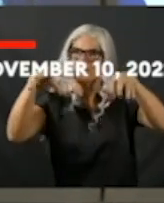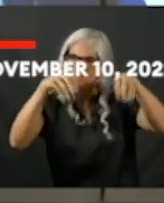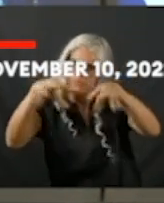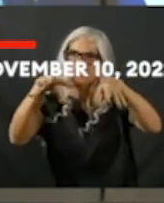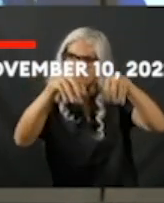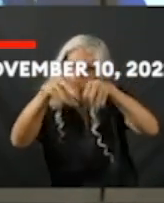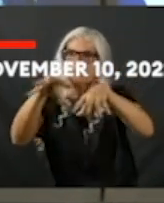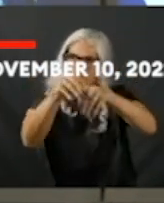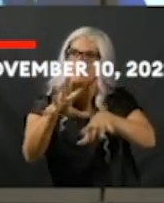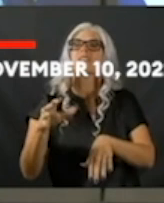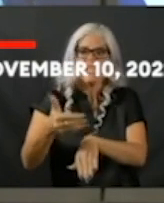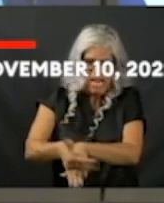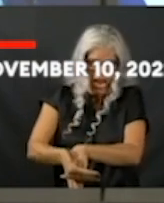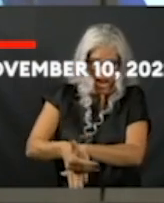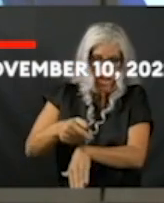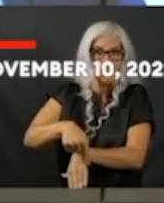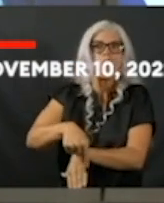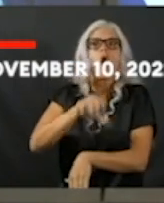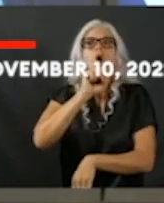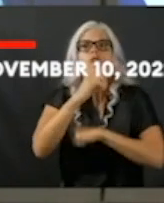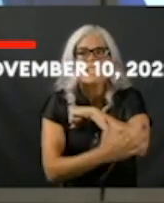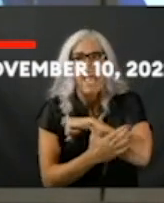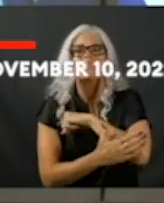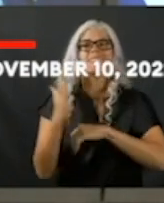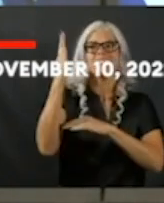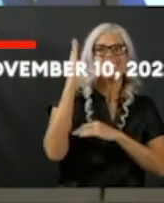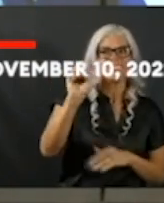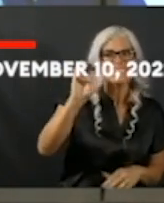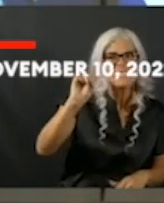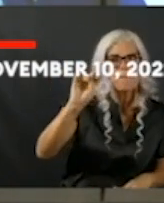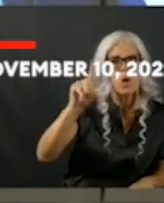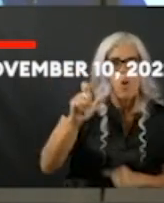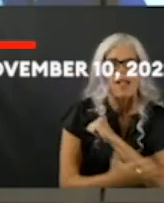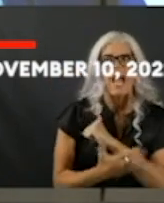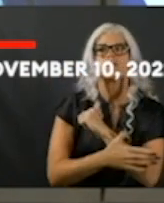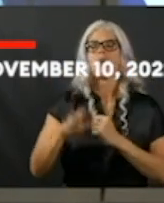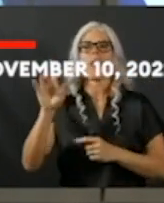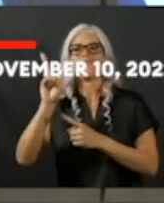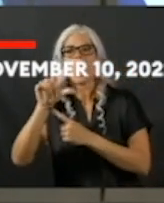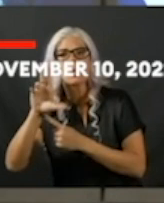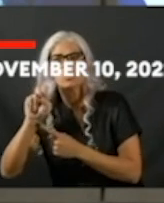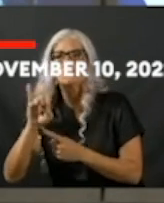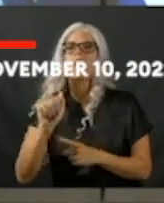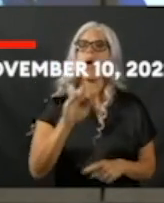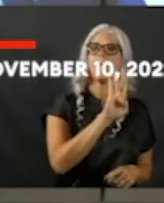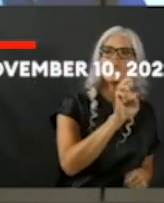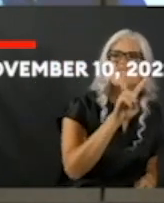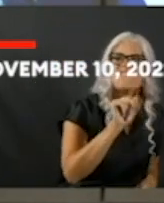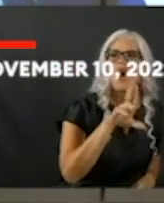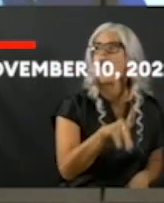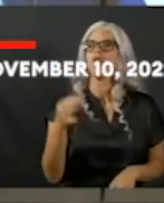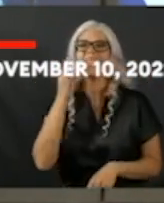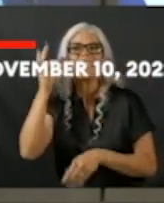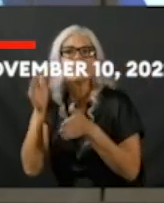Orange County, Lake County, Seminole, Martin, Volusia, Brevard, Indian River, and St.